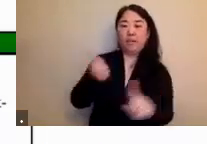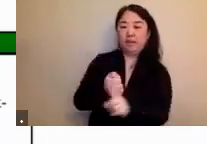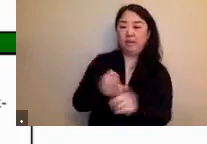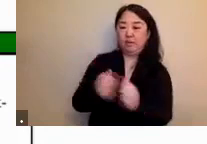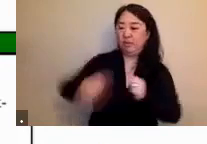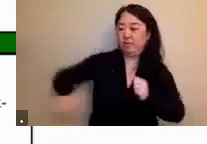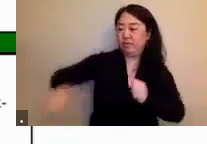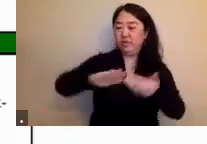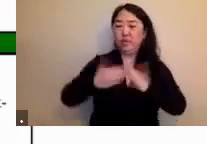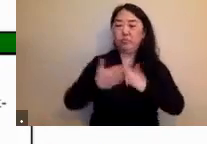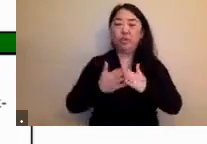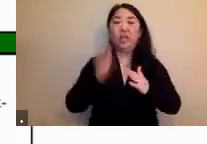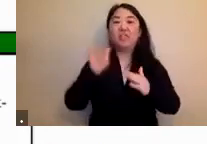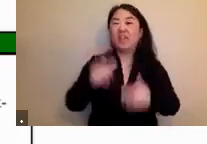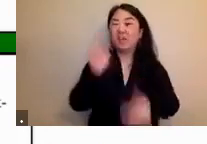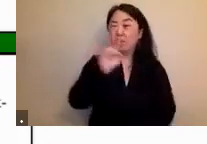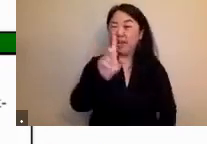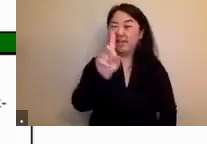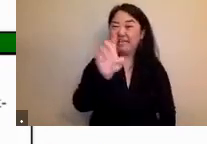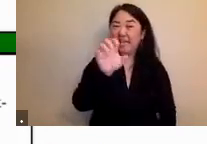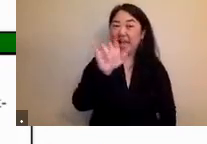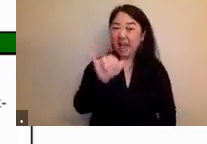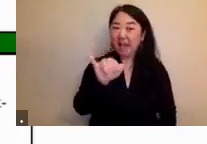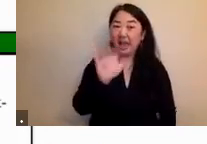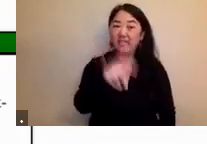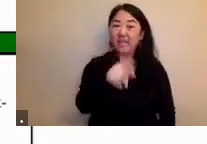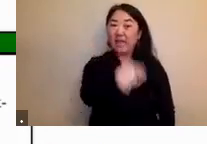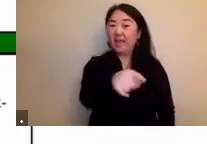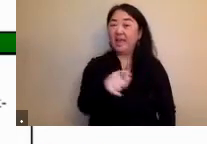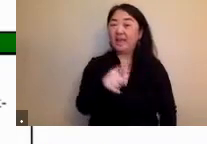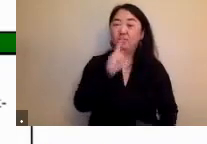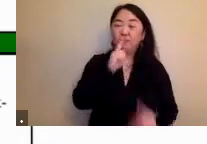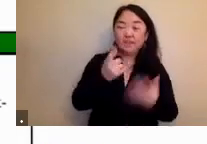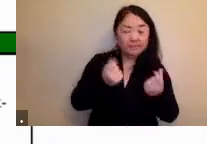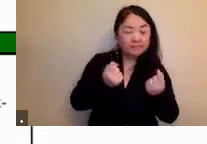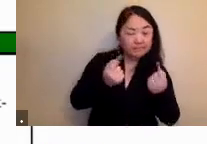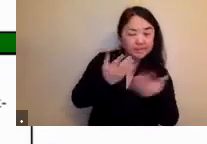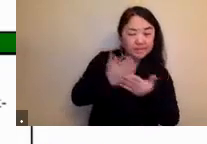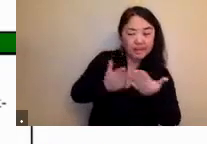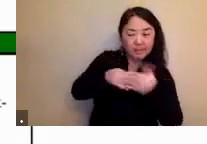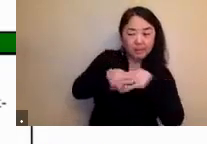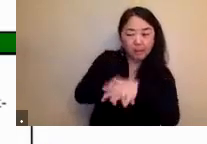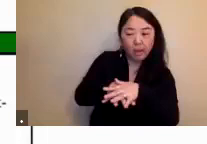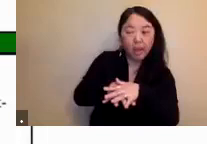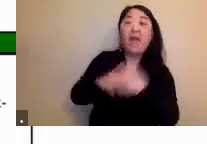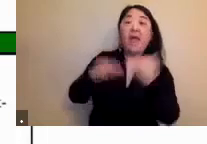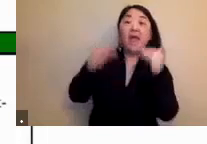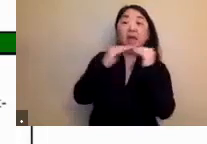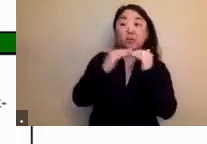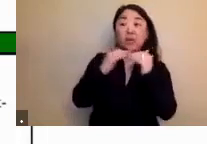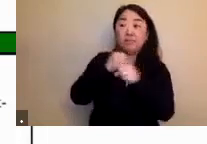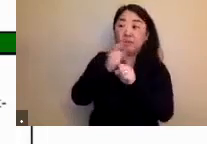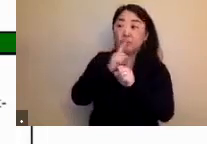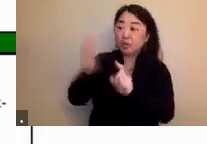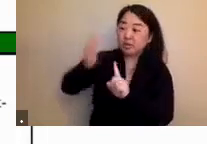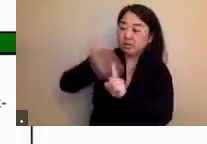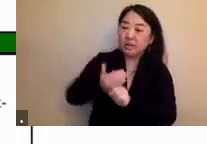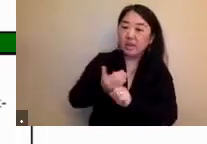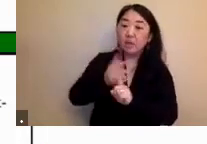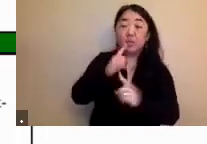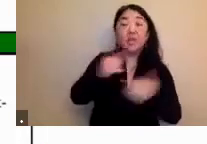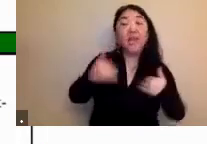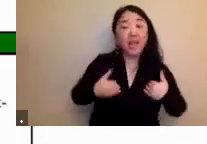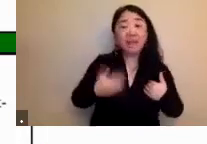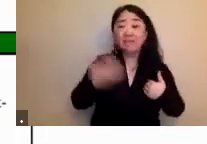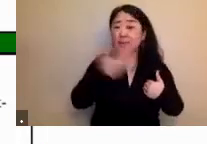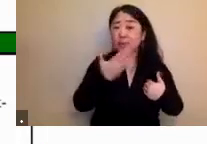where it's built in, where there are built-in cushions to ensure that equity is in place. There's outreach opportunities